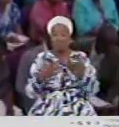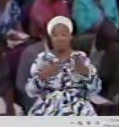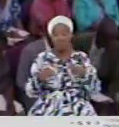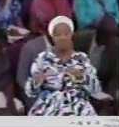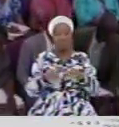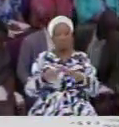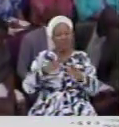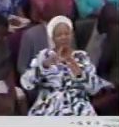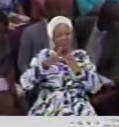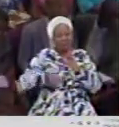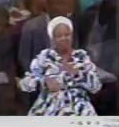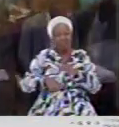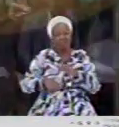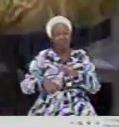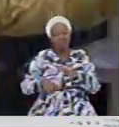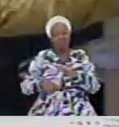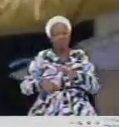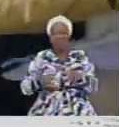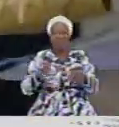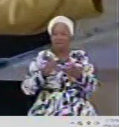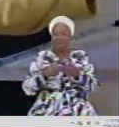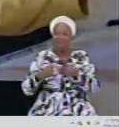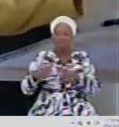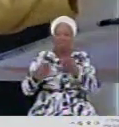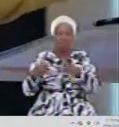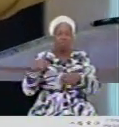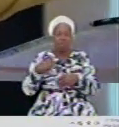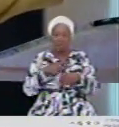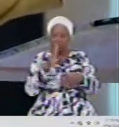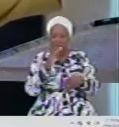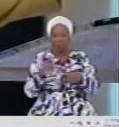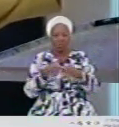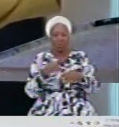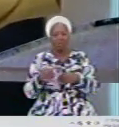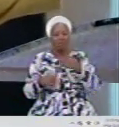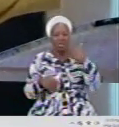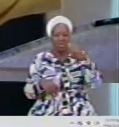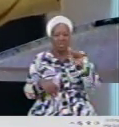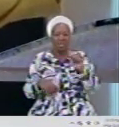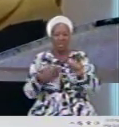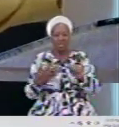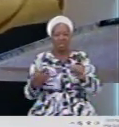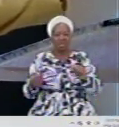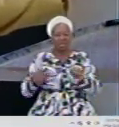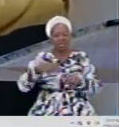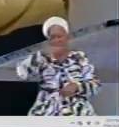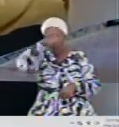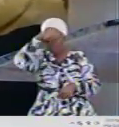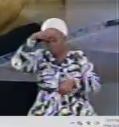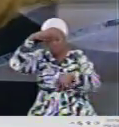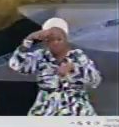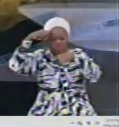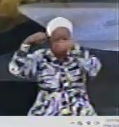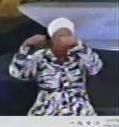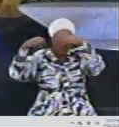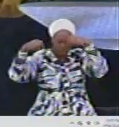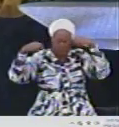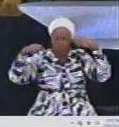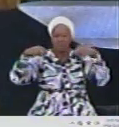less, if you have been doing 10 things, sweating,